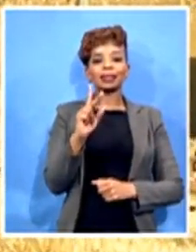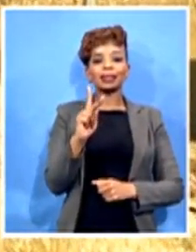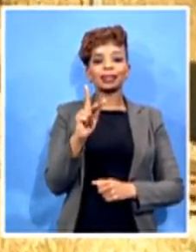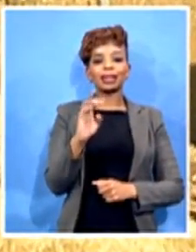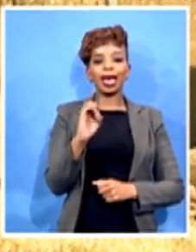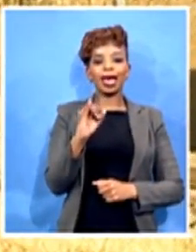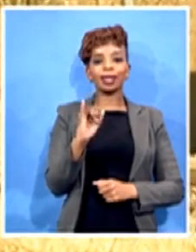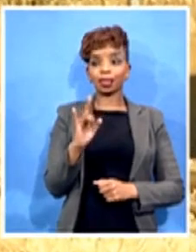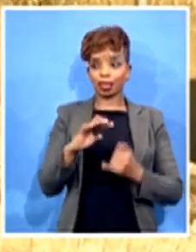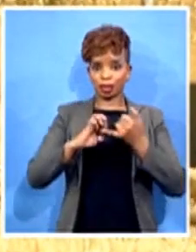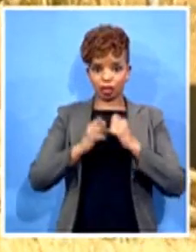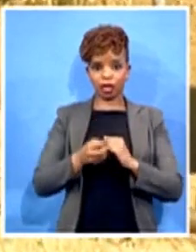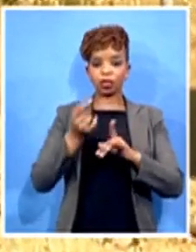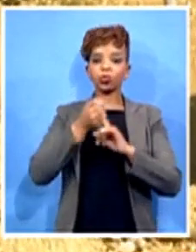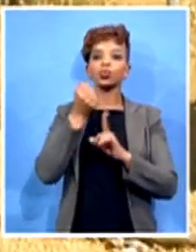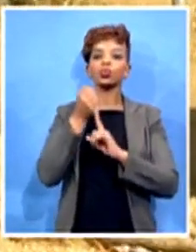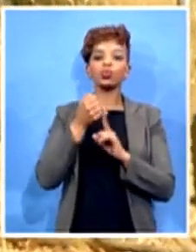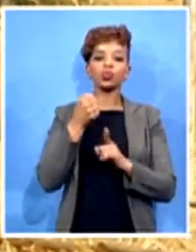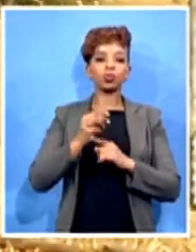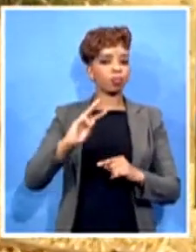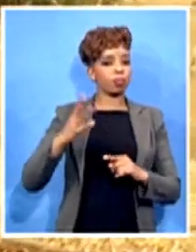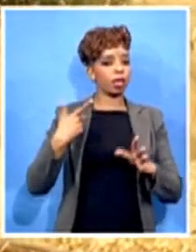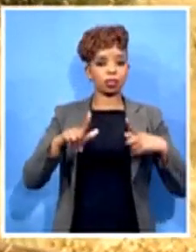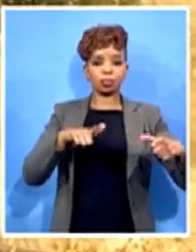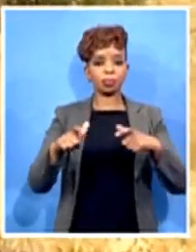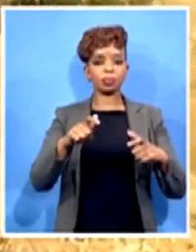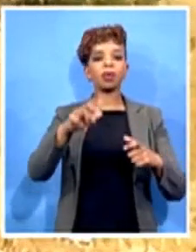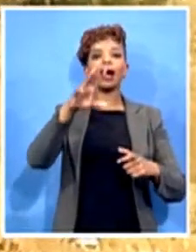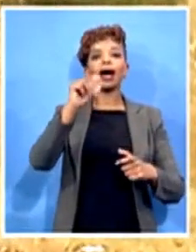Ama-Mpondomise. Then 1996, when